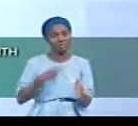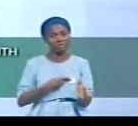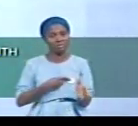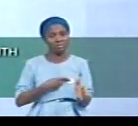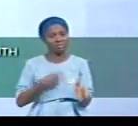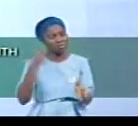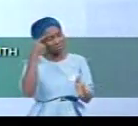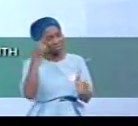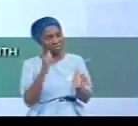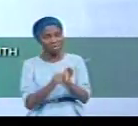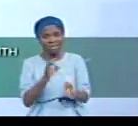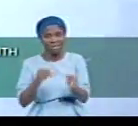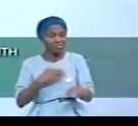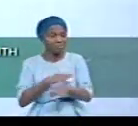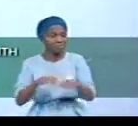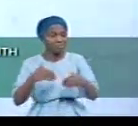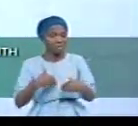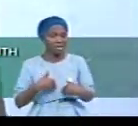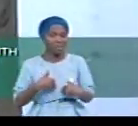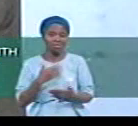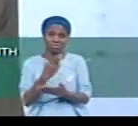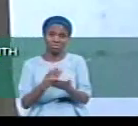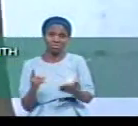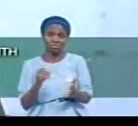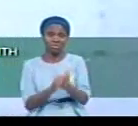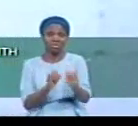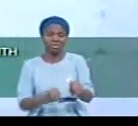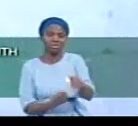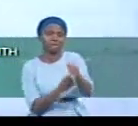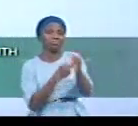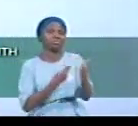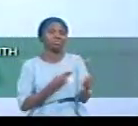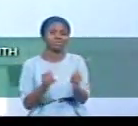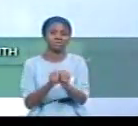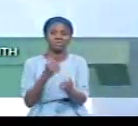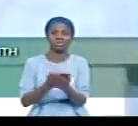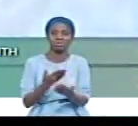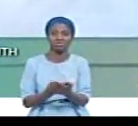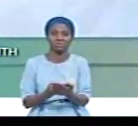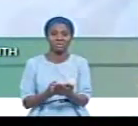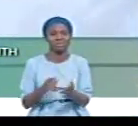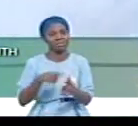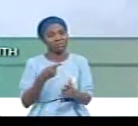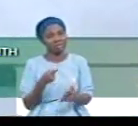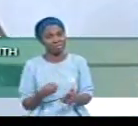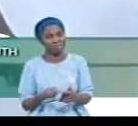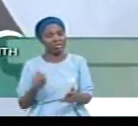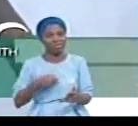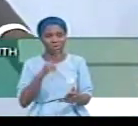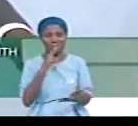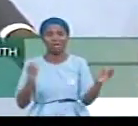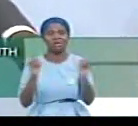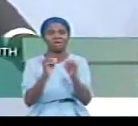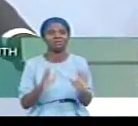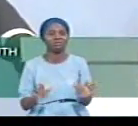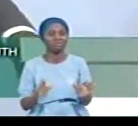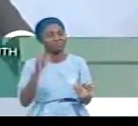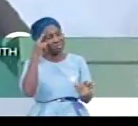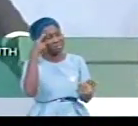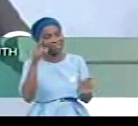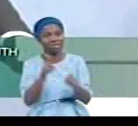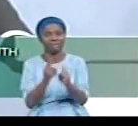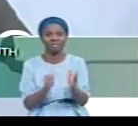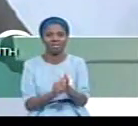never move forward. We think if we don't have silver and gold, we will be, if we have any ministry at